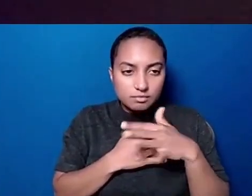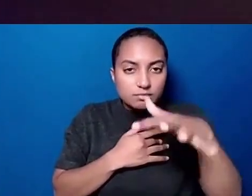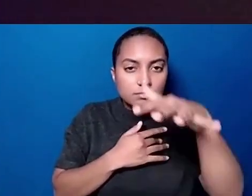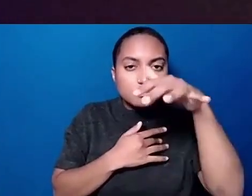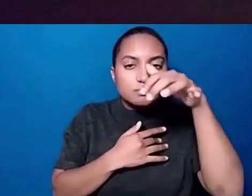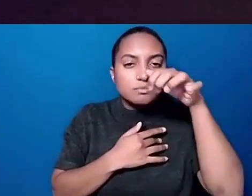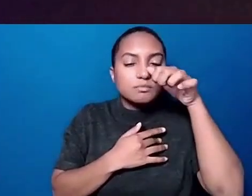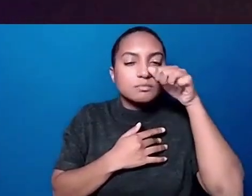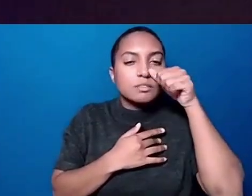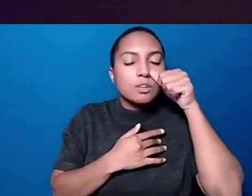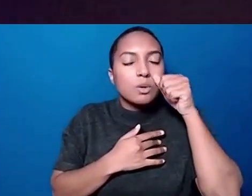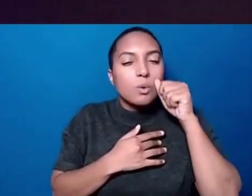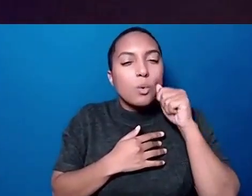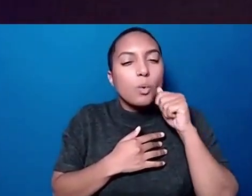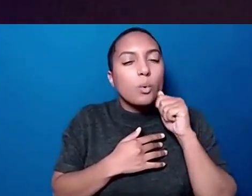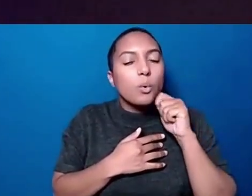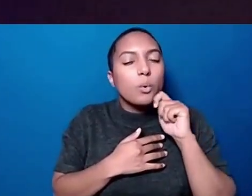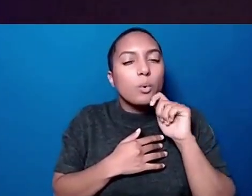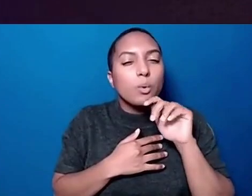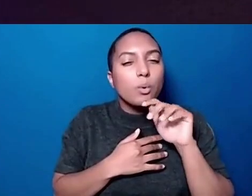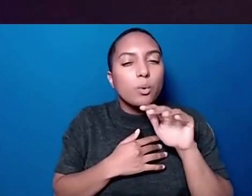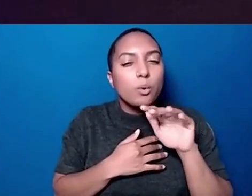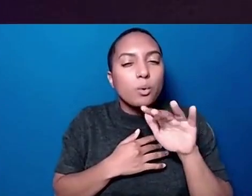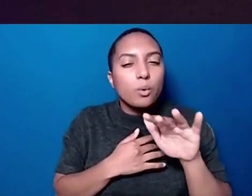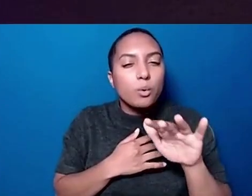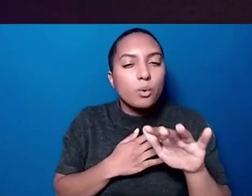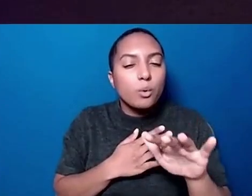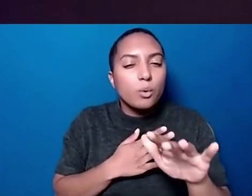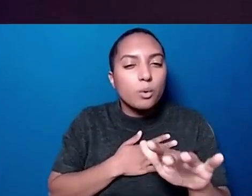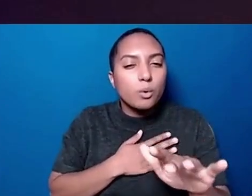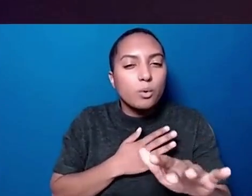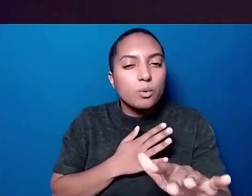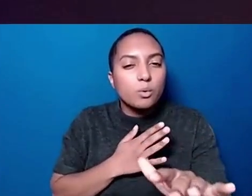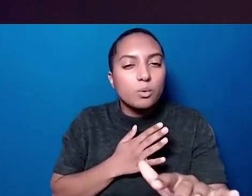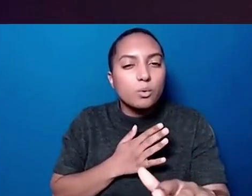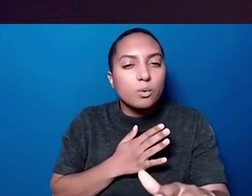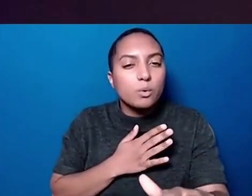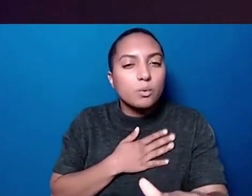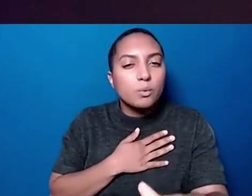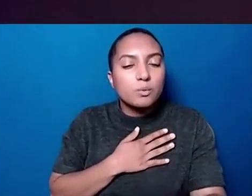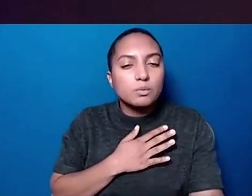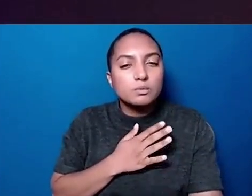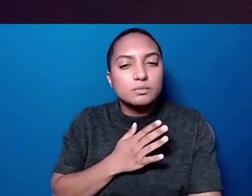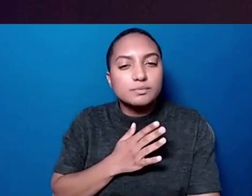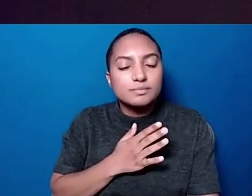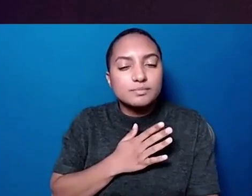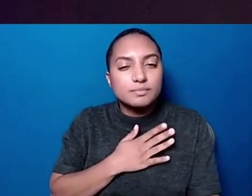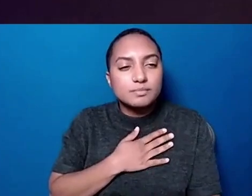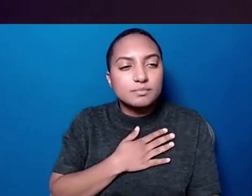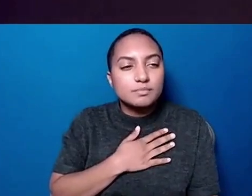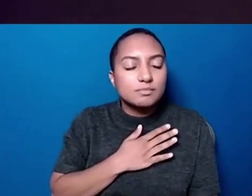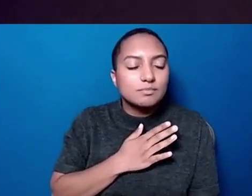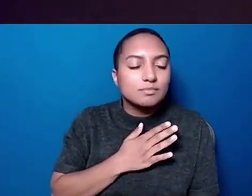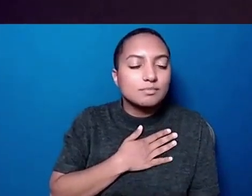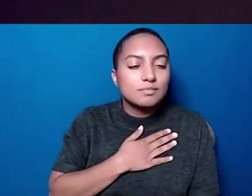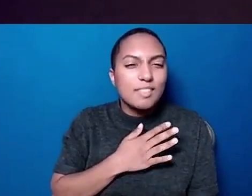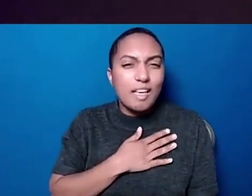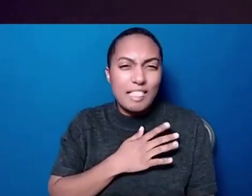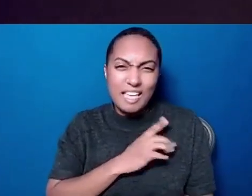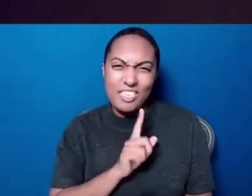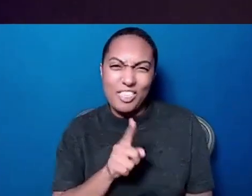exhaling at your own pace. And locating your beating heart there, there, there, on the